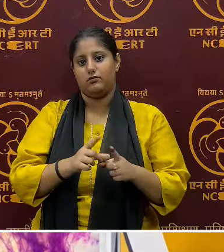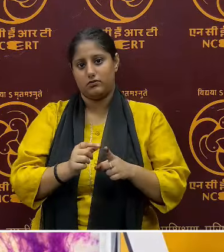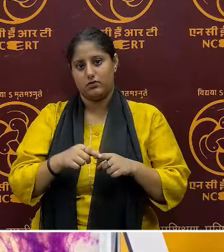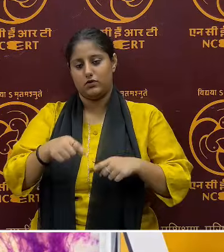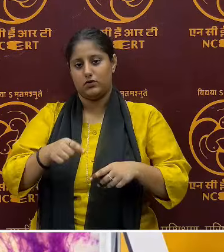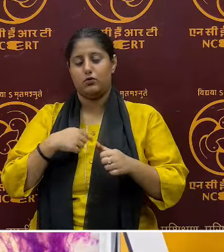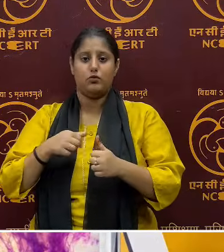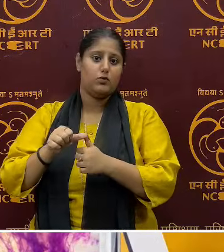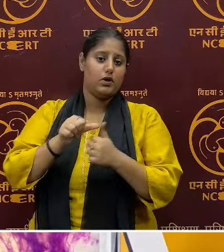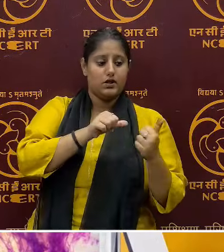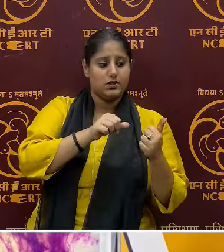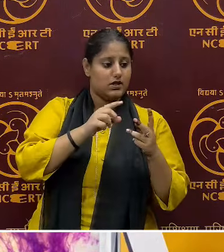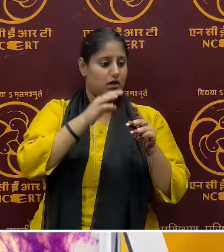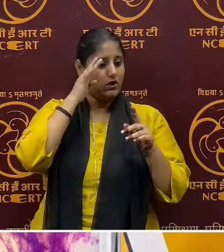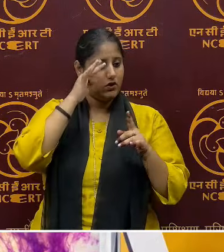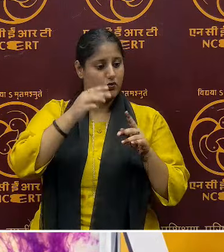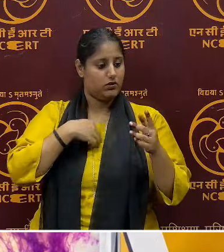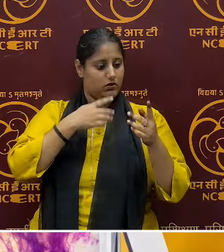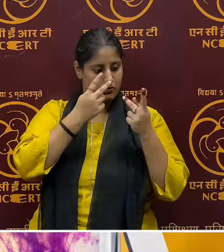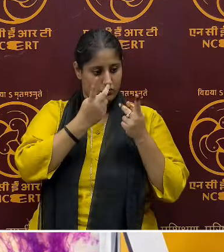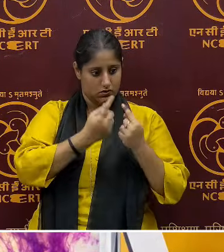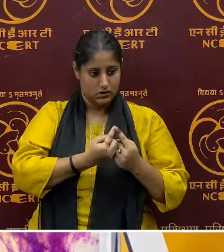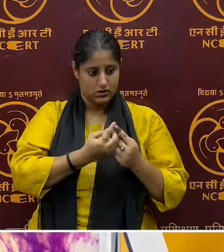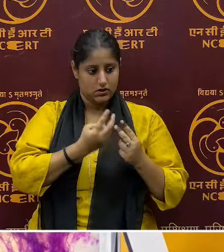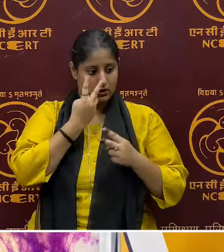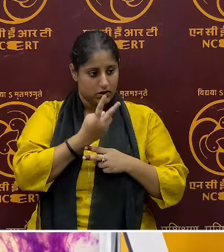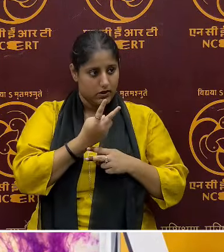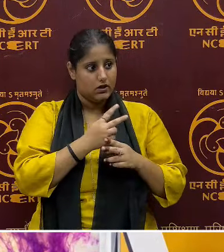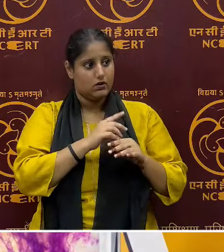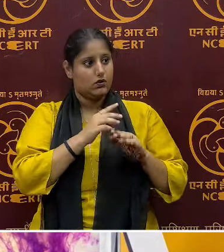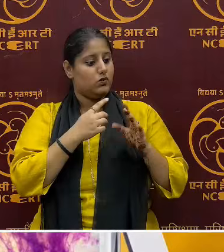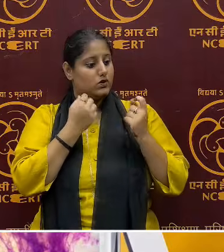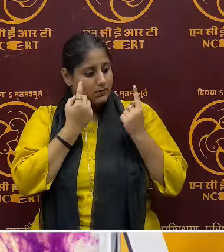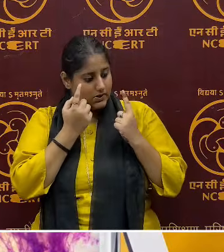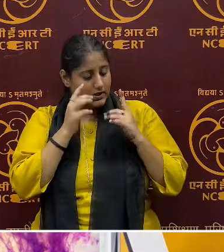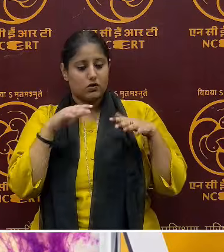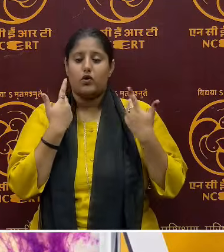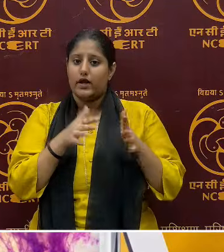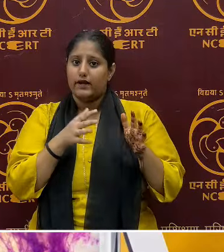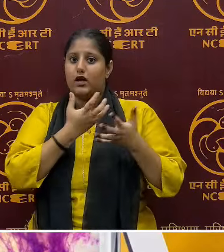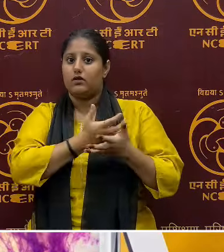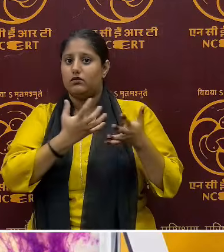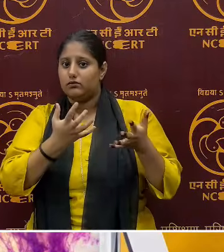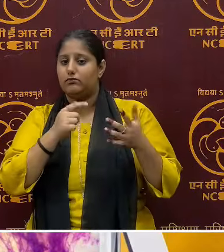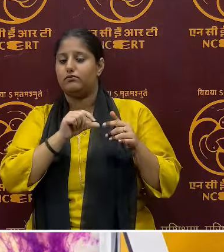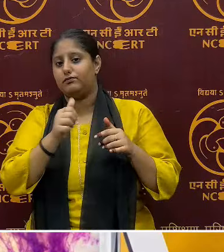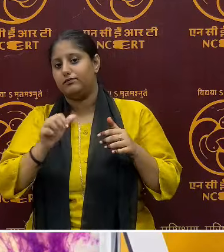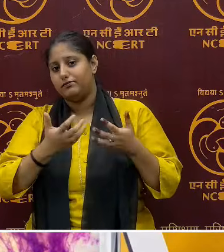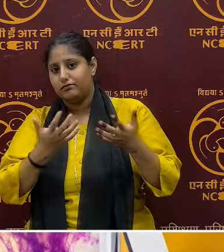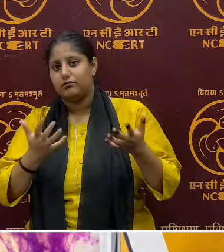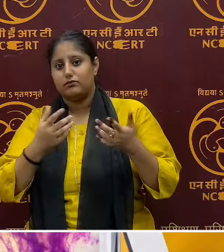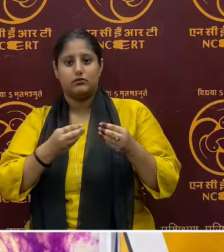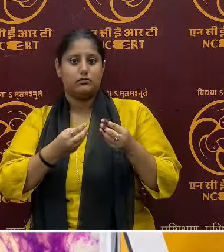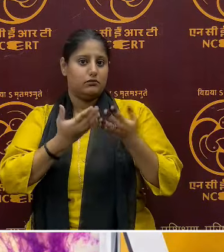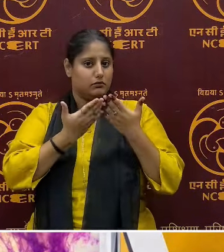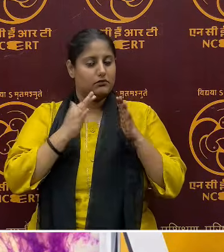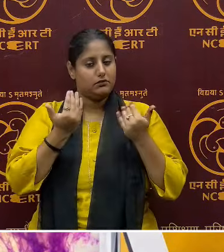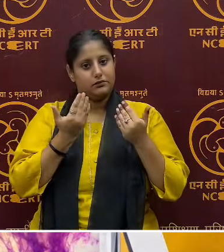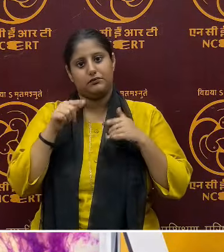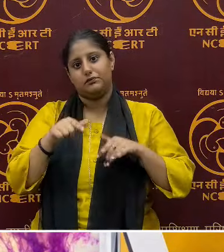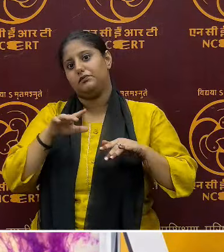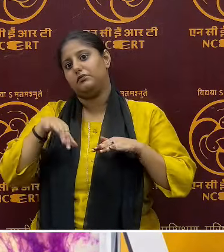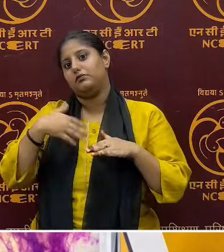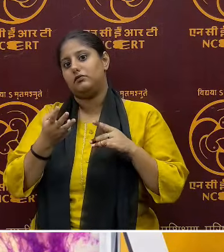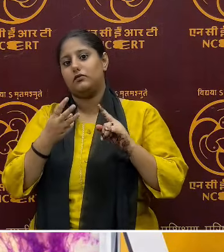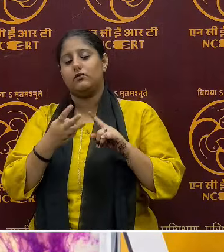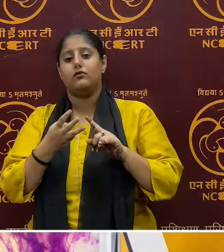to the theory process or the any other resources to understand that concept again. Now next question, the reaction between